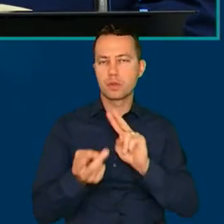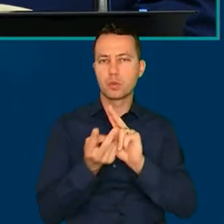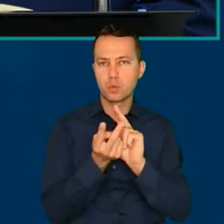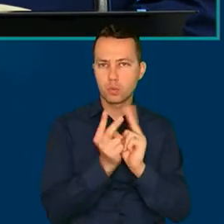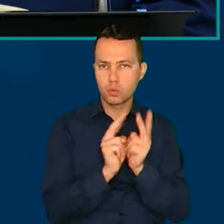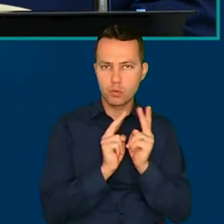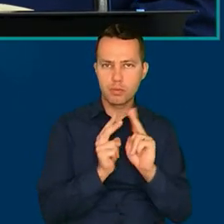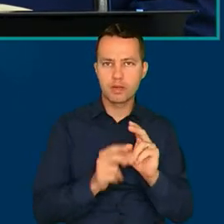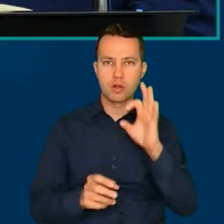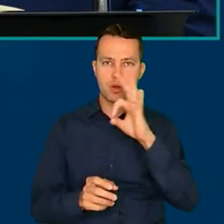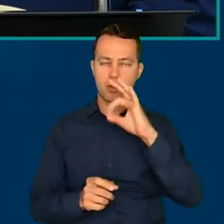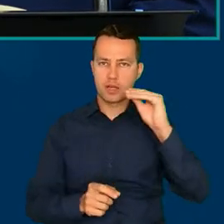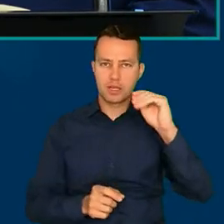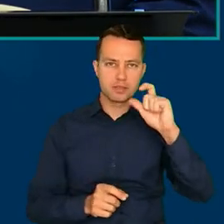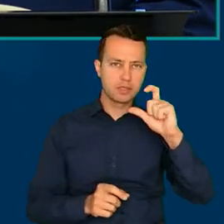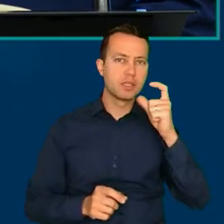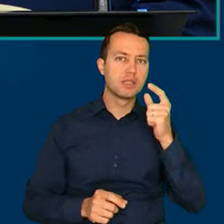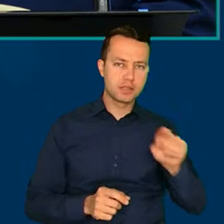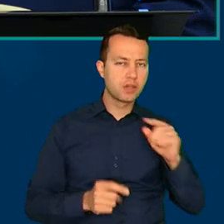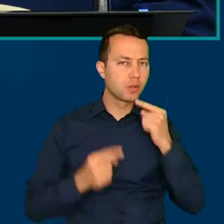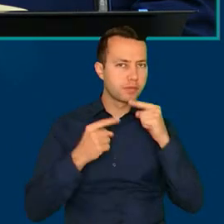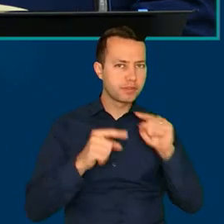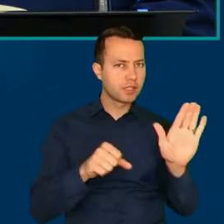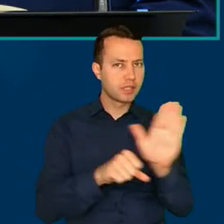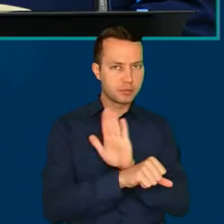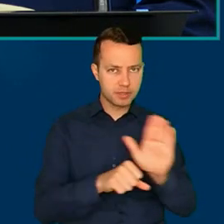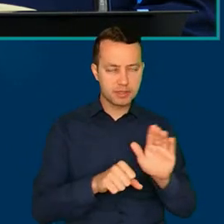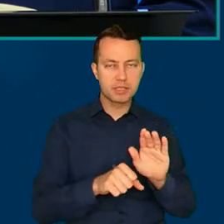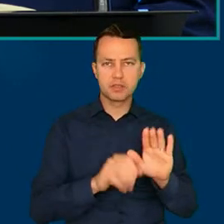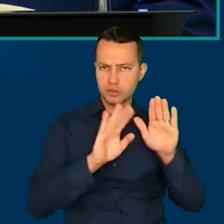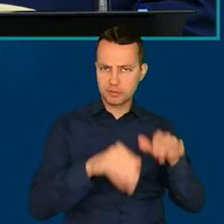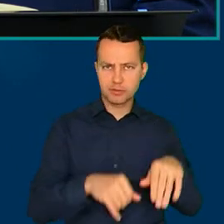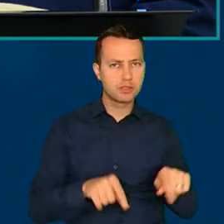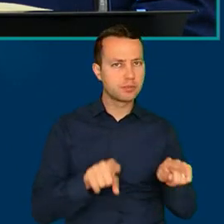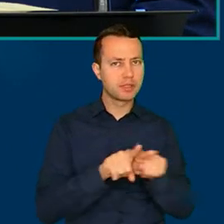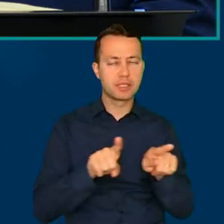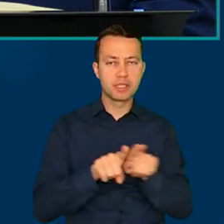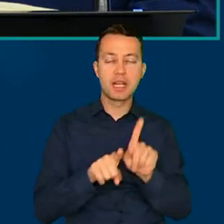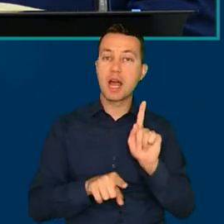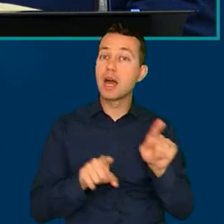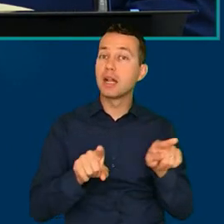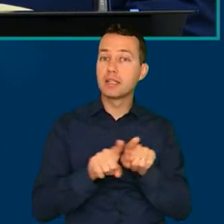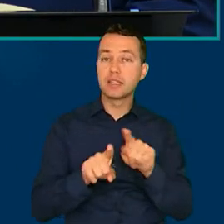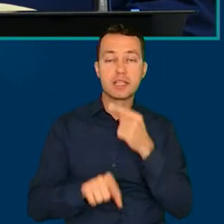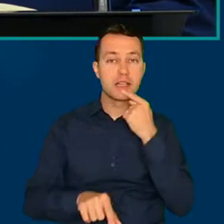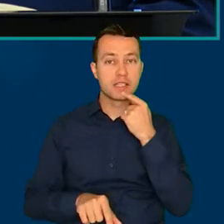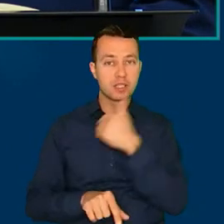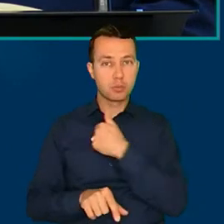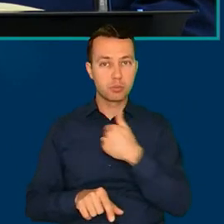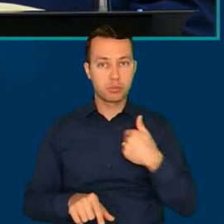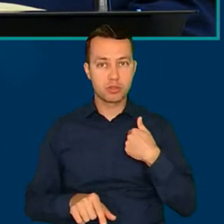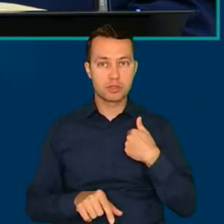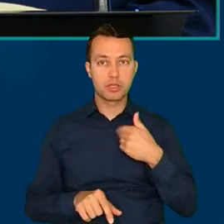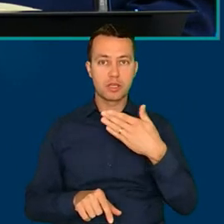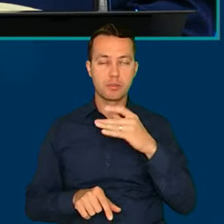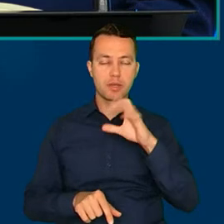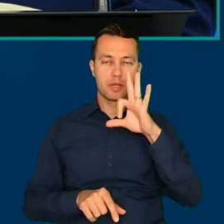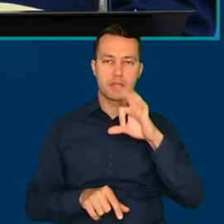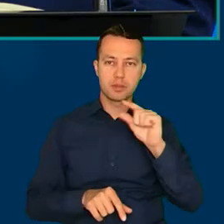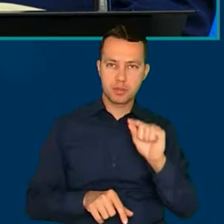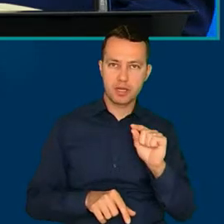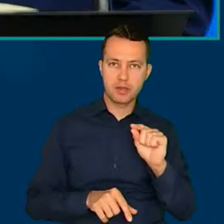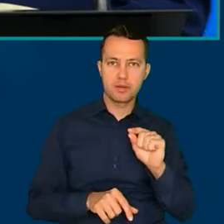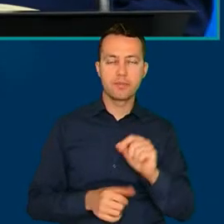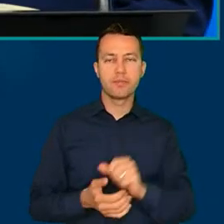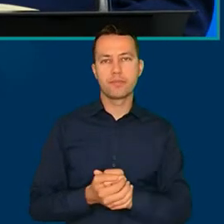that this actually translates, explains the approach of OECD. So this was left,